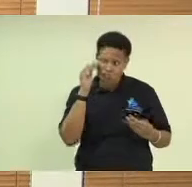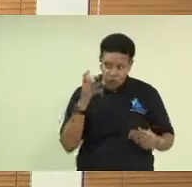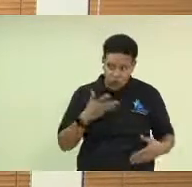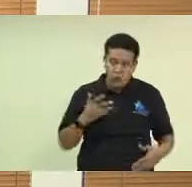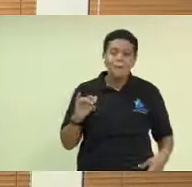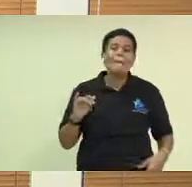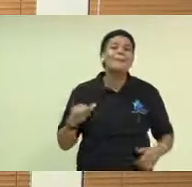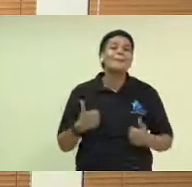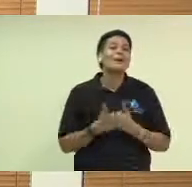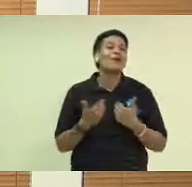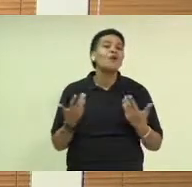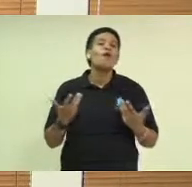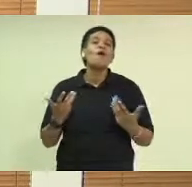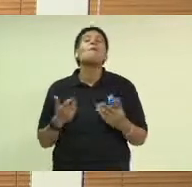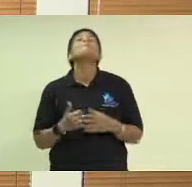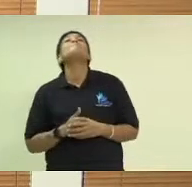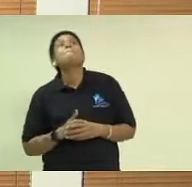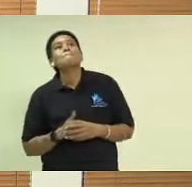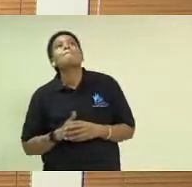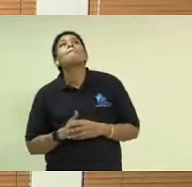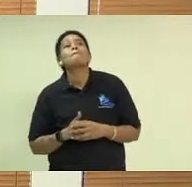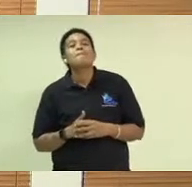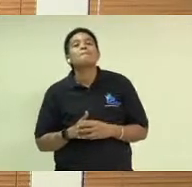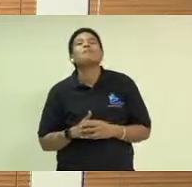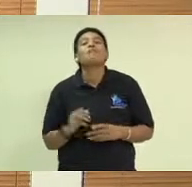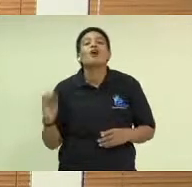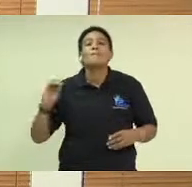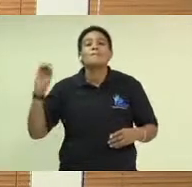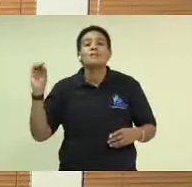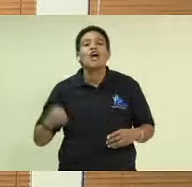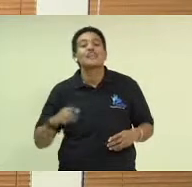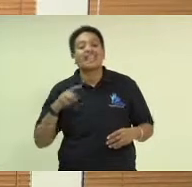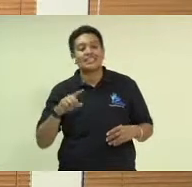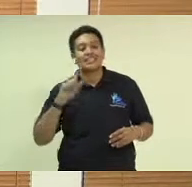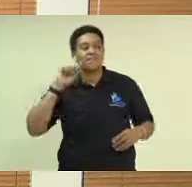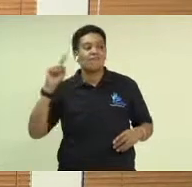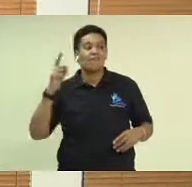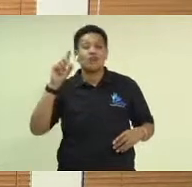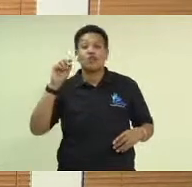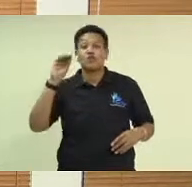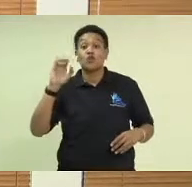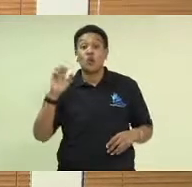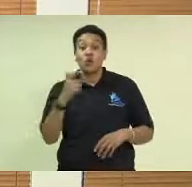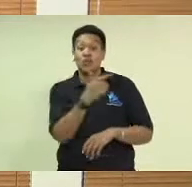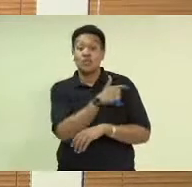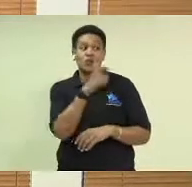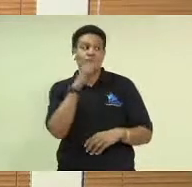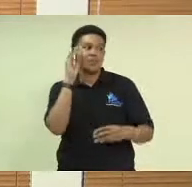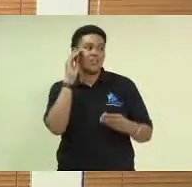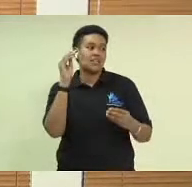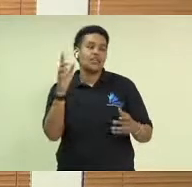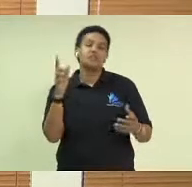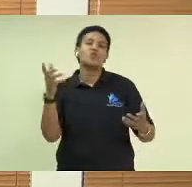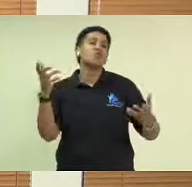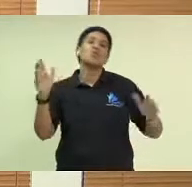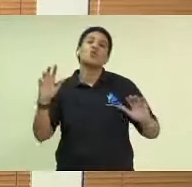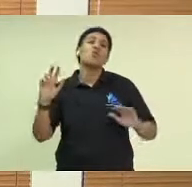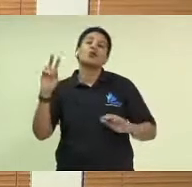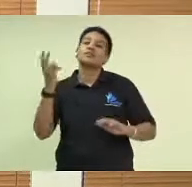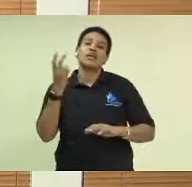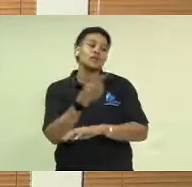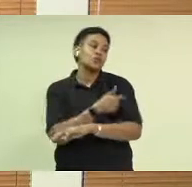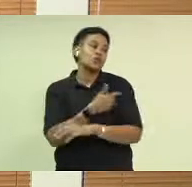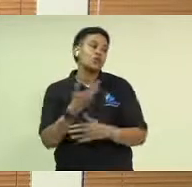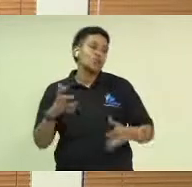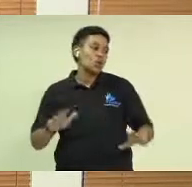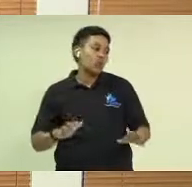told, is that there are a percentage of first doses who have indicated that they don't intend to